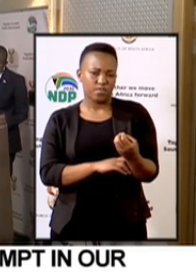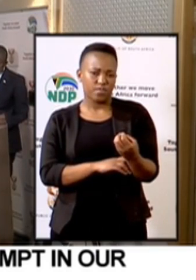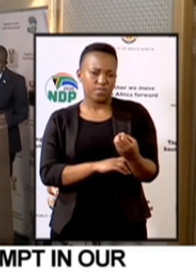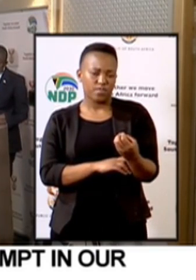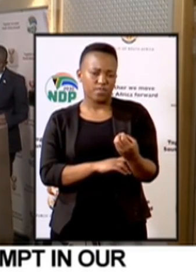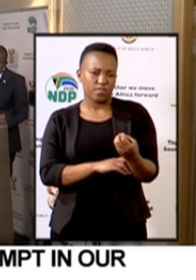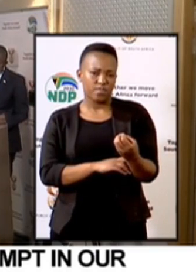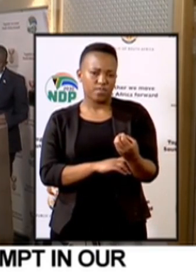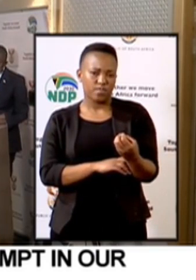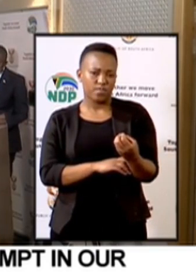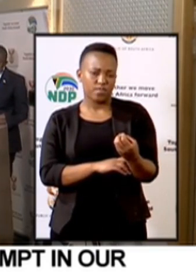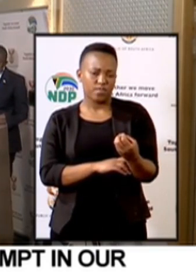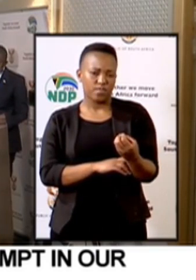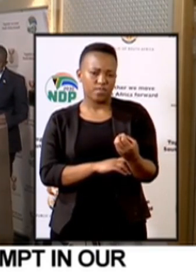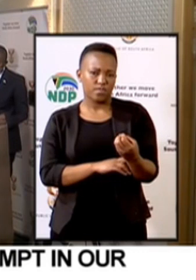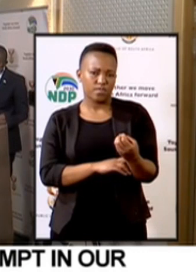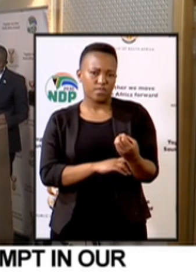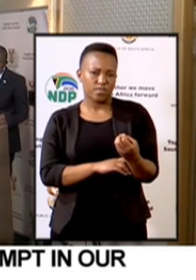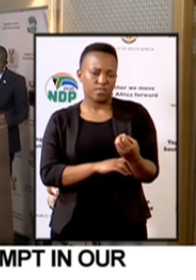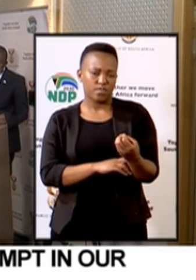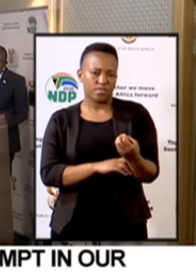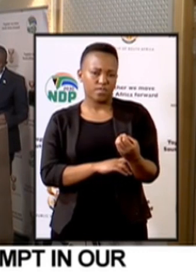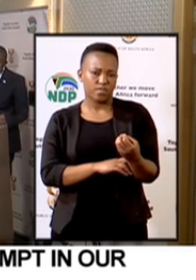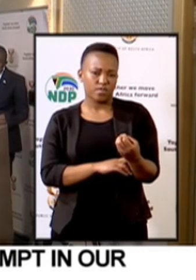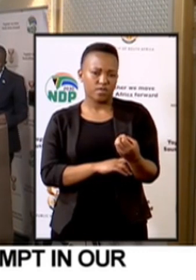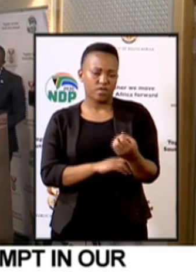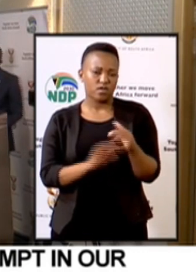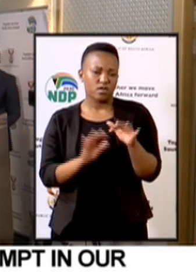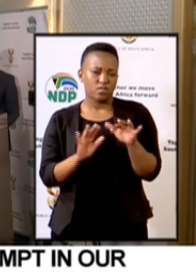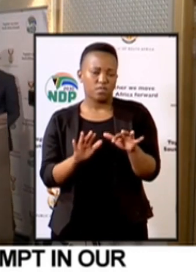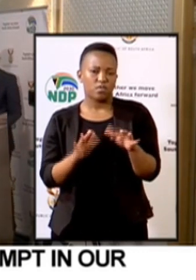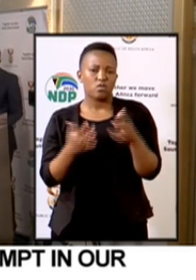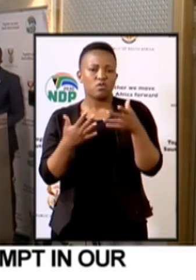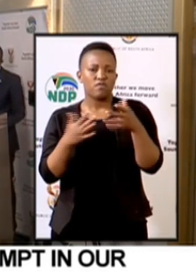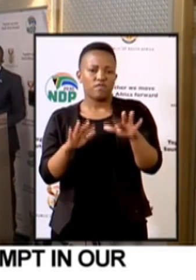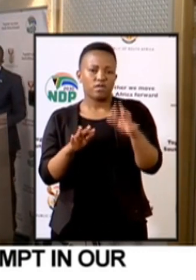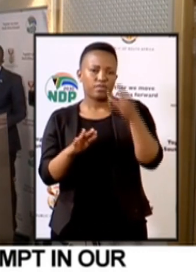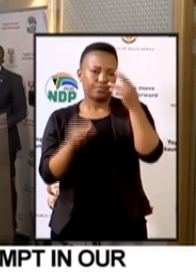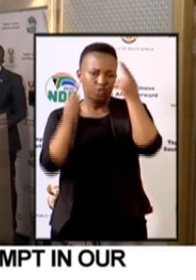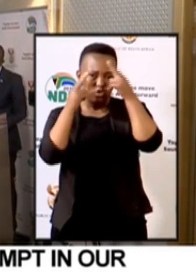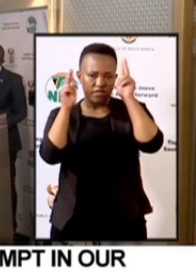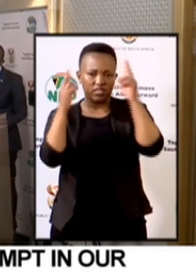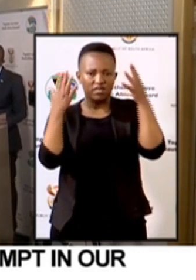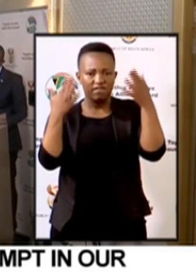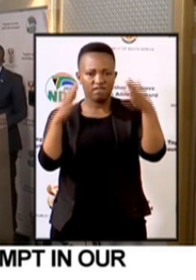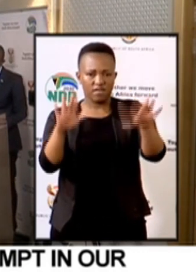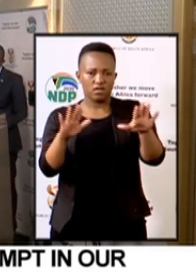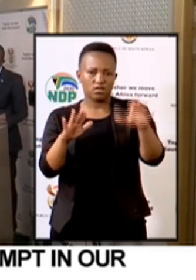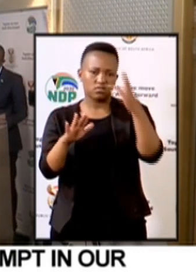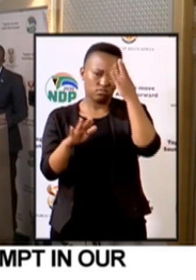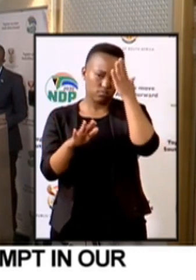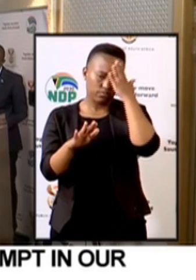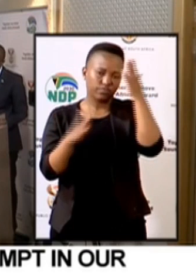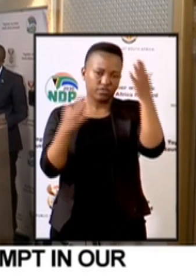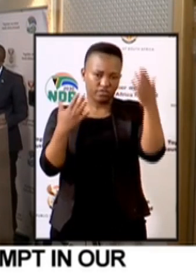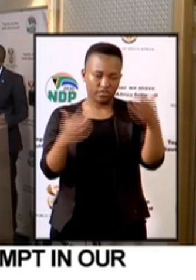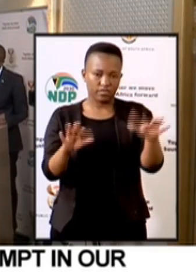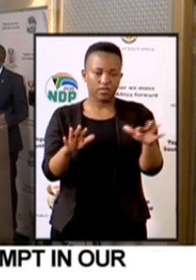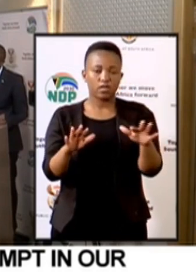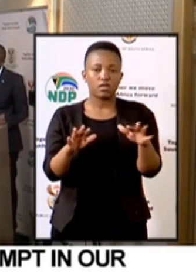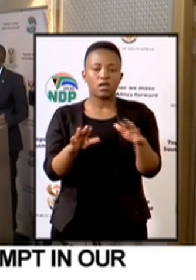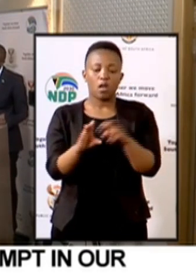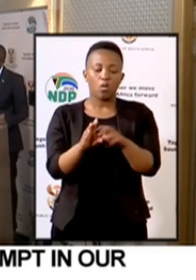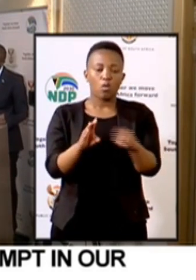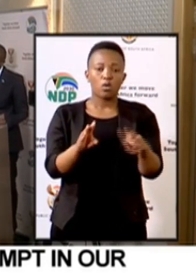dismayed because of the lack of working experience that are able to accumulate as a result of their absence from